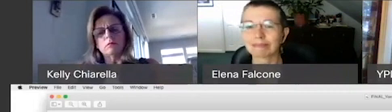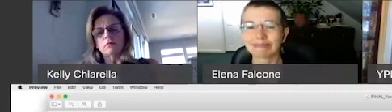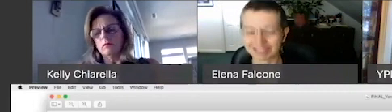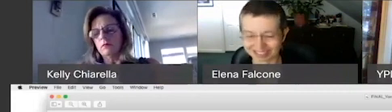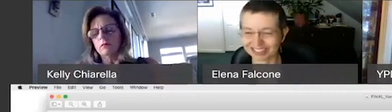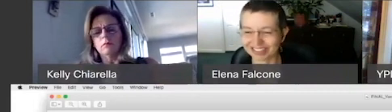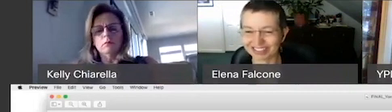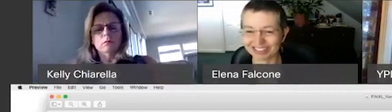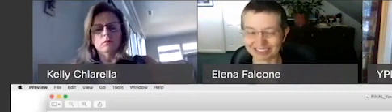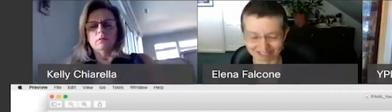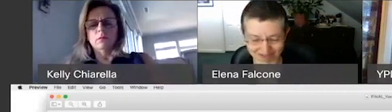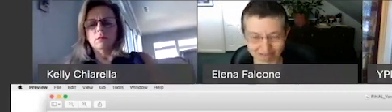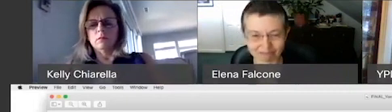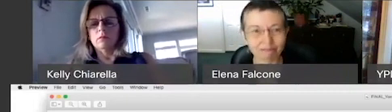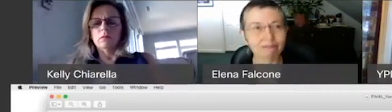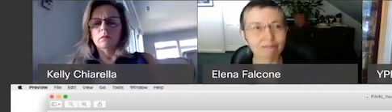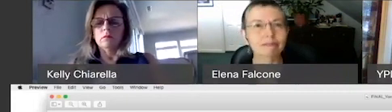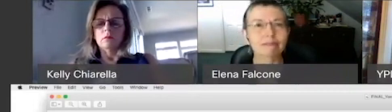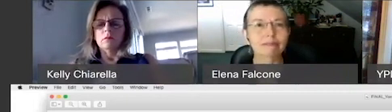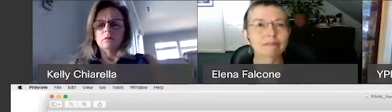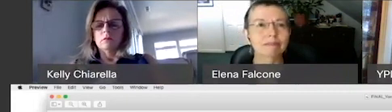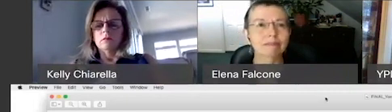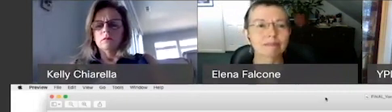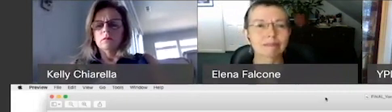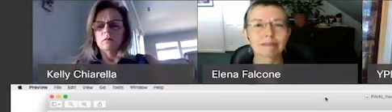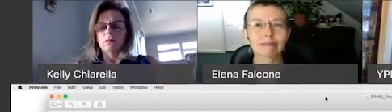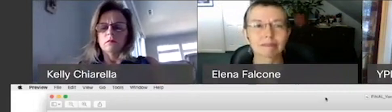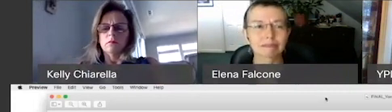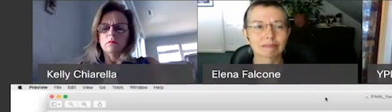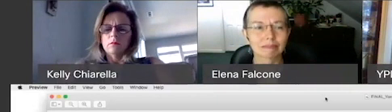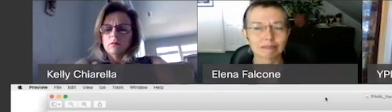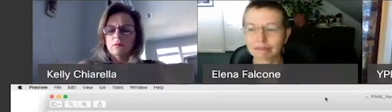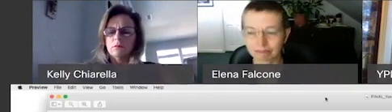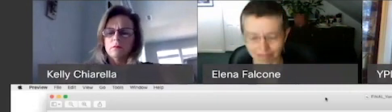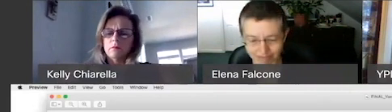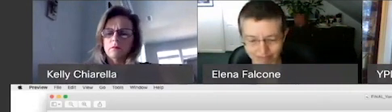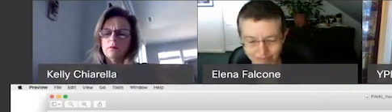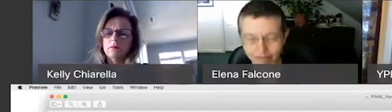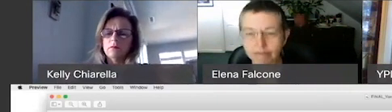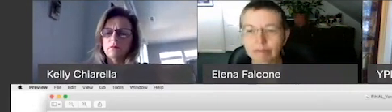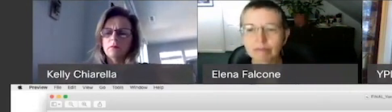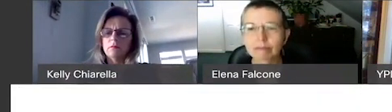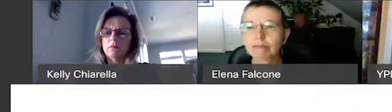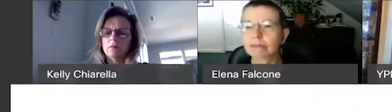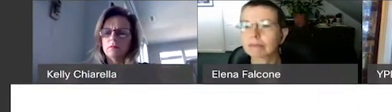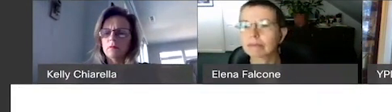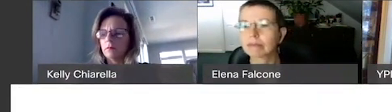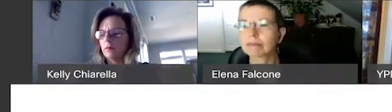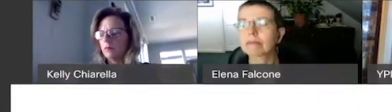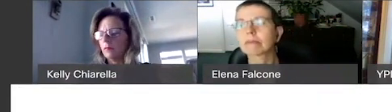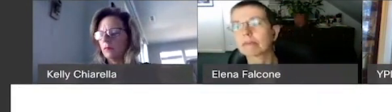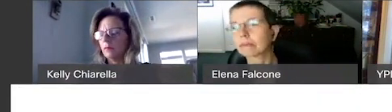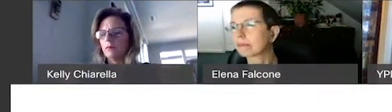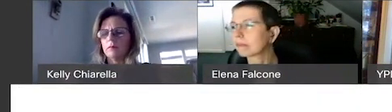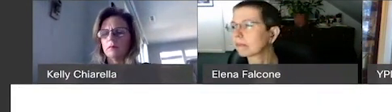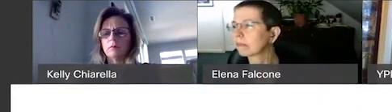Thank you, Elena, and good morning, everybody. On behalf of Attorney General Letitia James, thanks for giving us the opportunity to warn about some of the more common